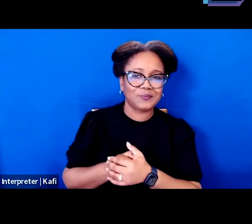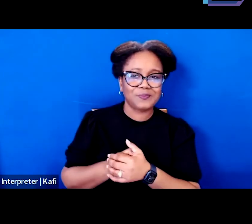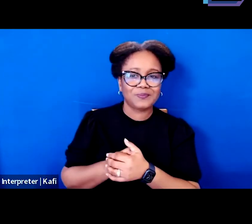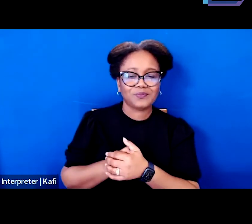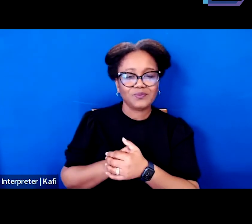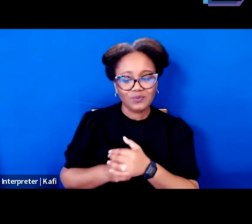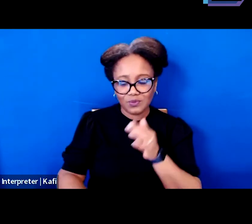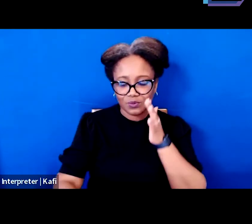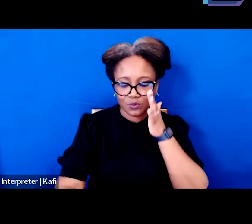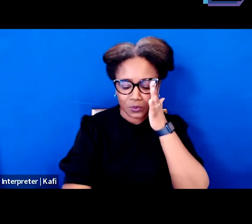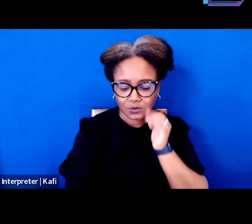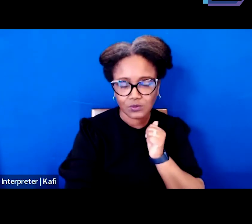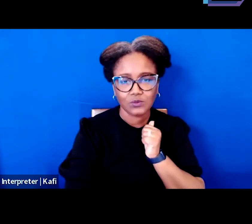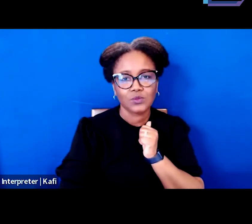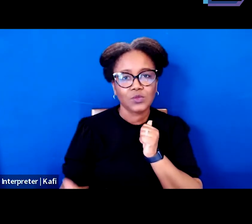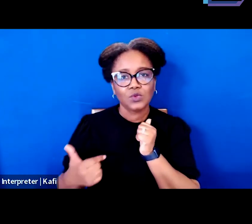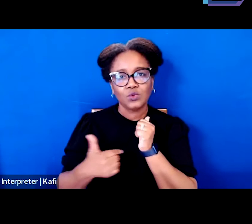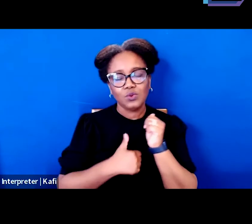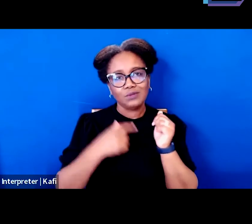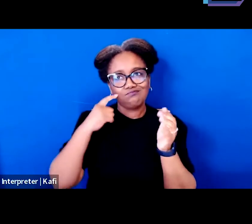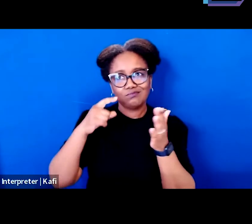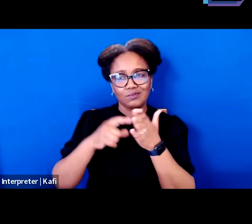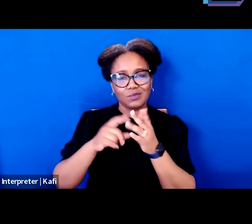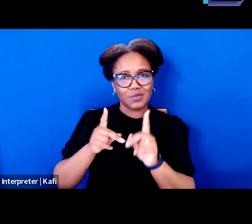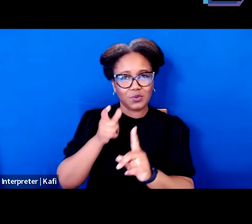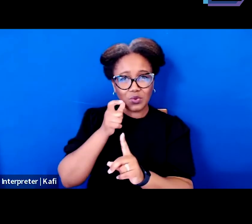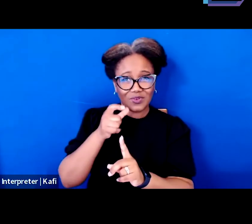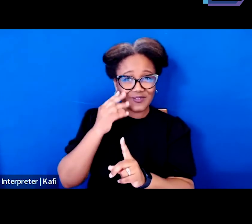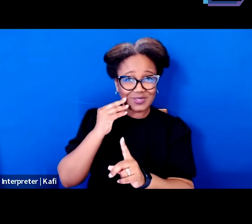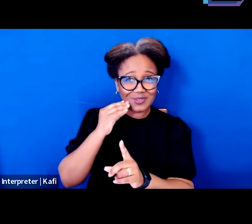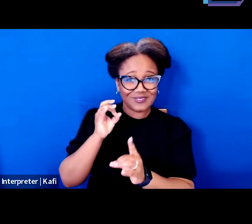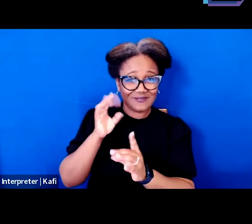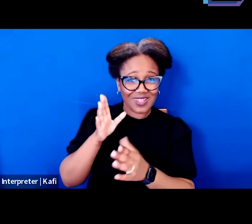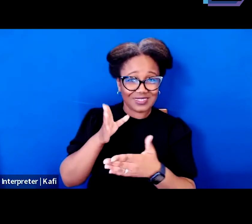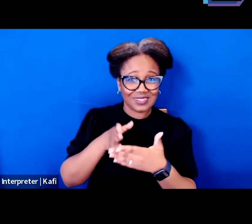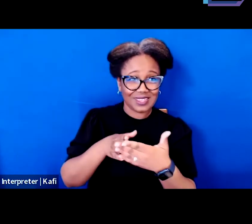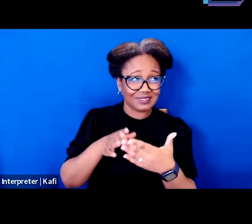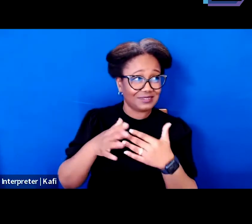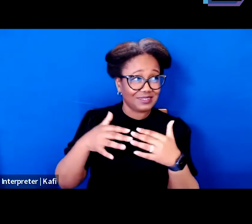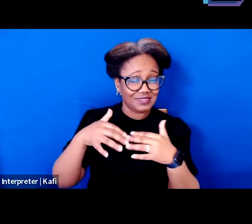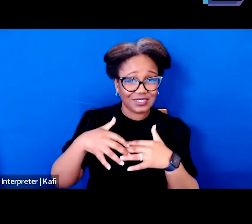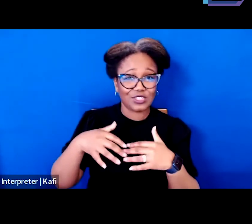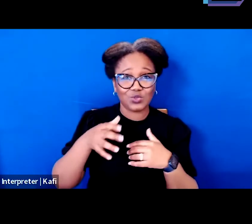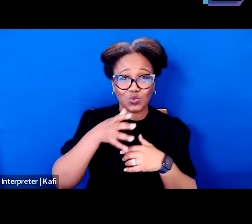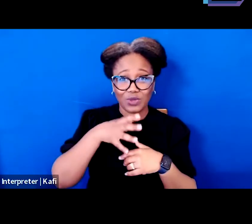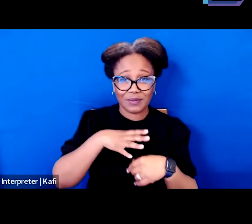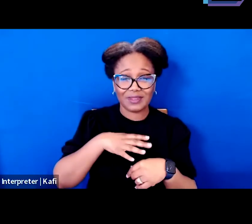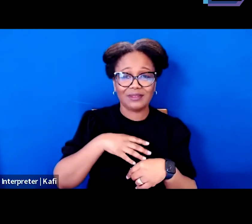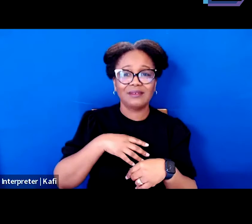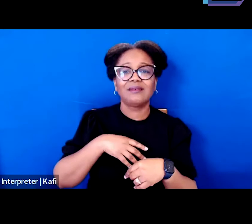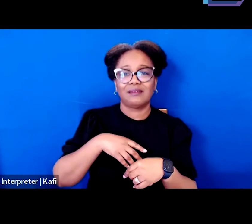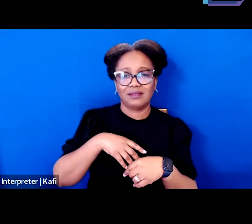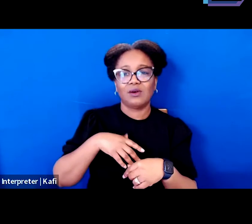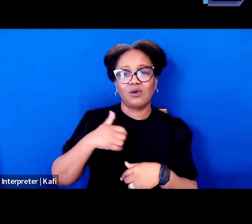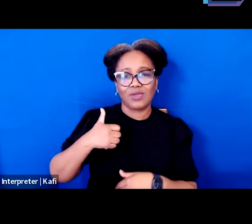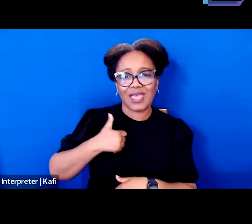in resource extraction and to the question about migration, is that in Canada, we are